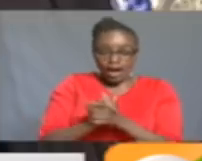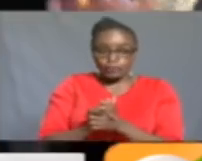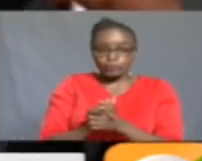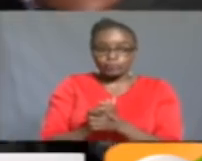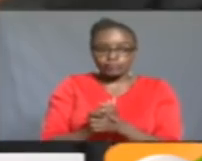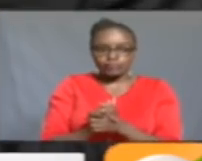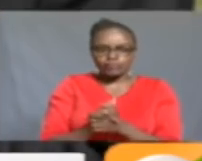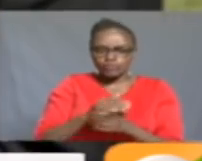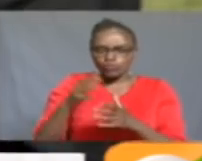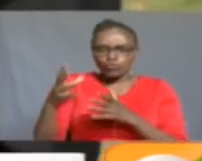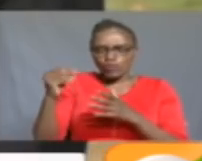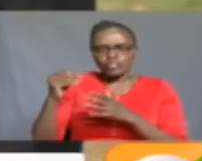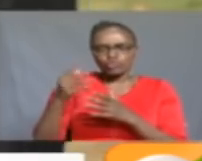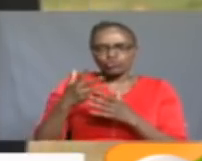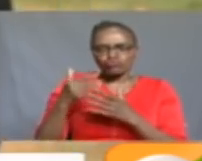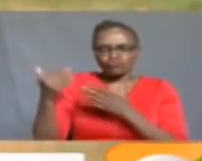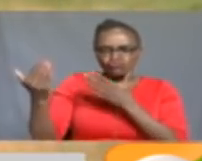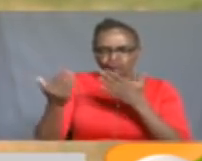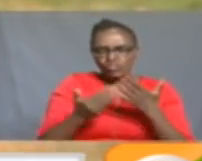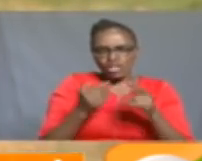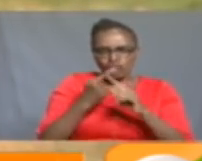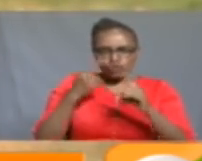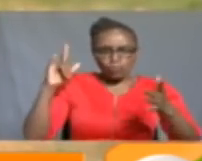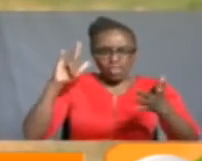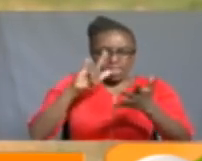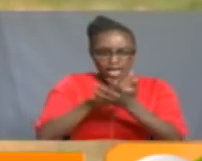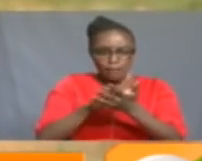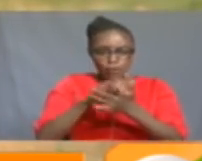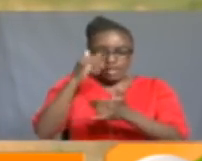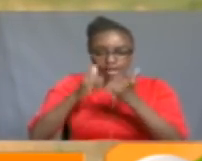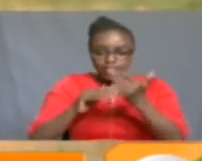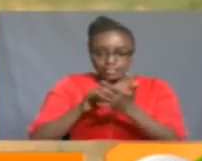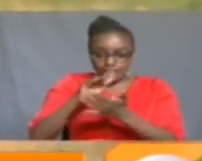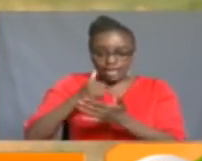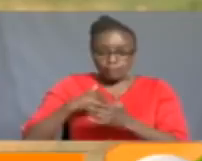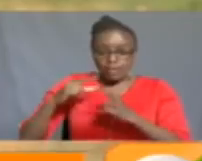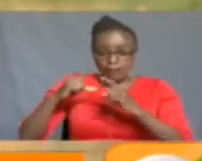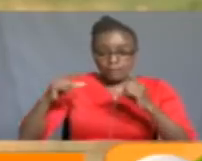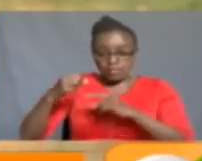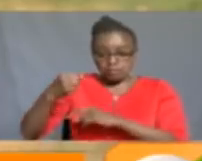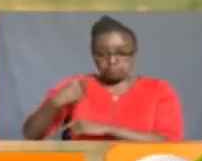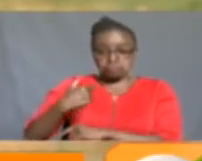tumeenda kumchukua airport na last alini text akaniambia